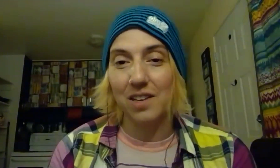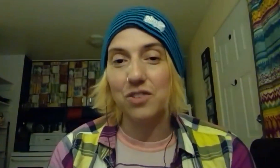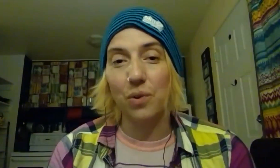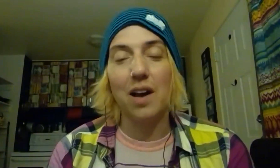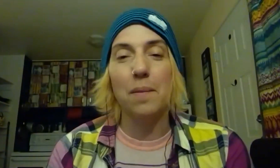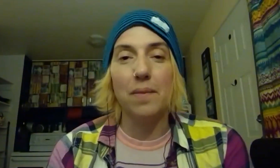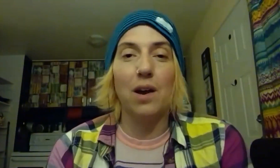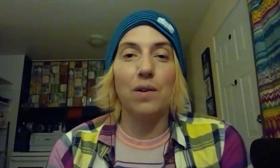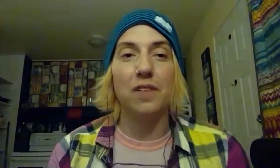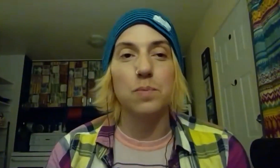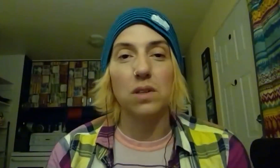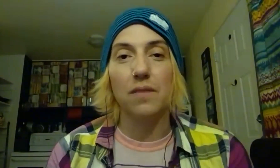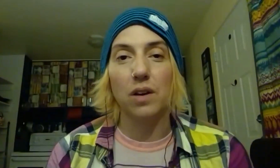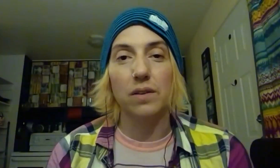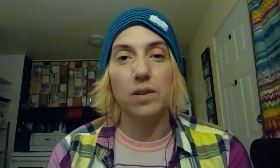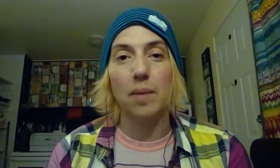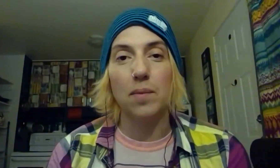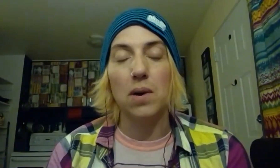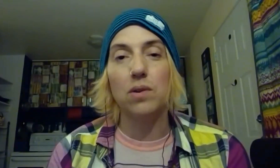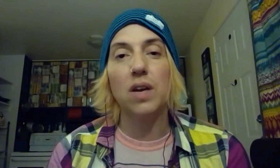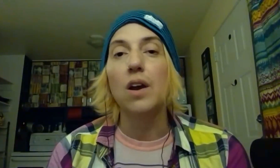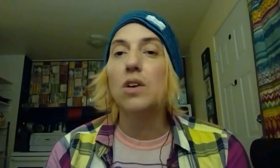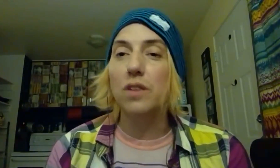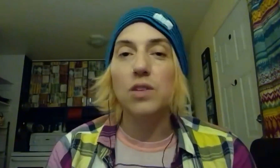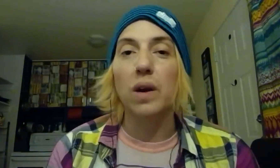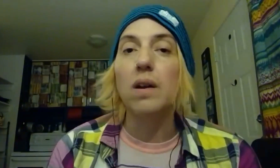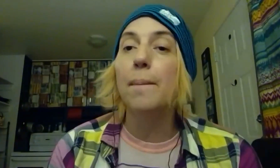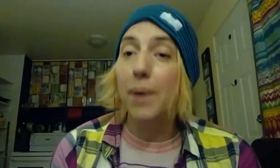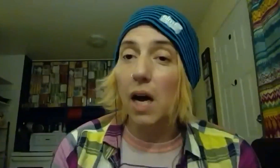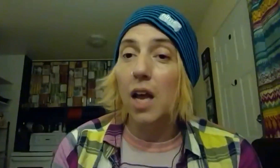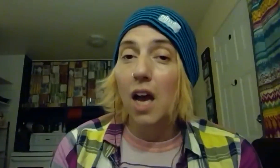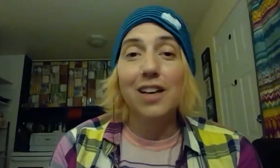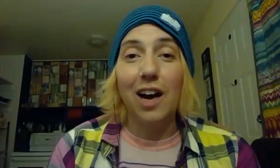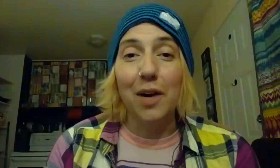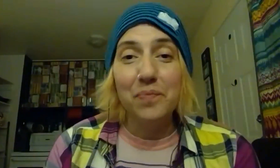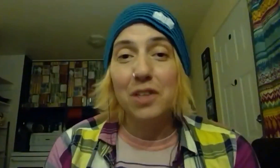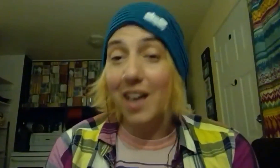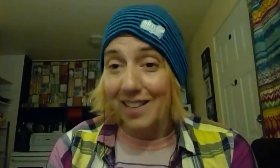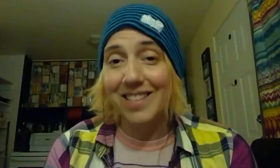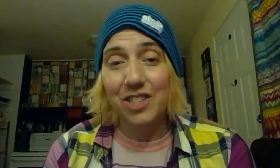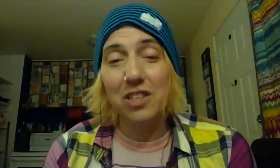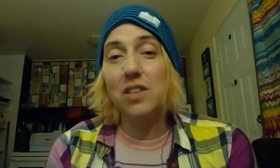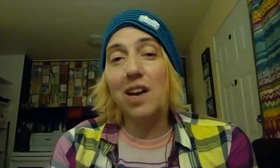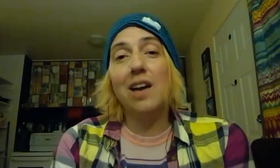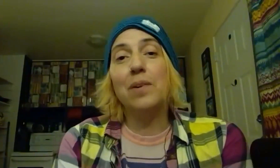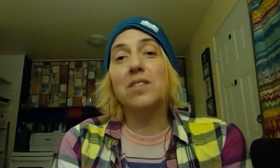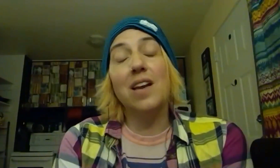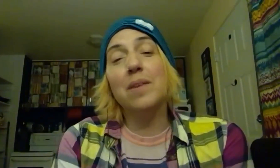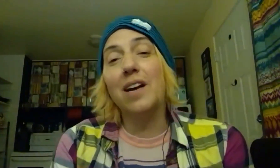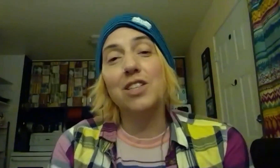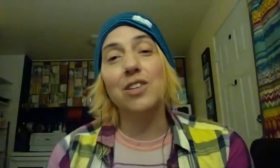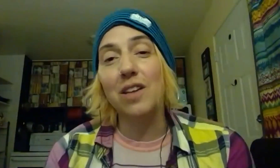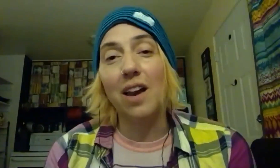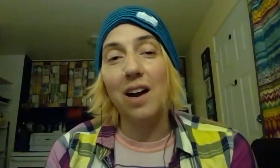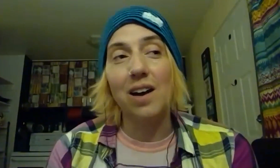And so I am now on Facebook Live trying to adopt my mom out. Okay, so that's weird. But yes, she's the kind of person, and